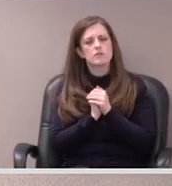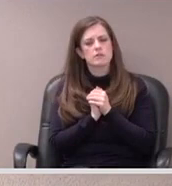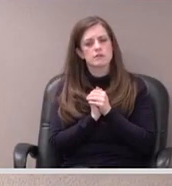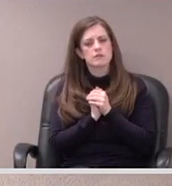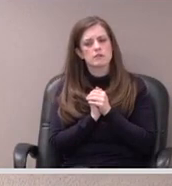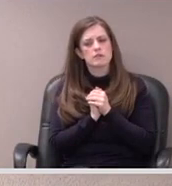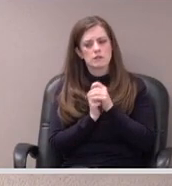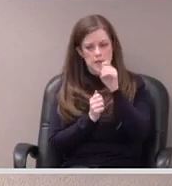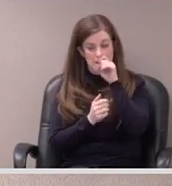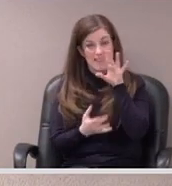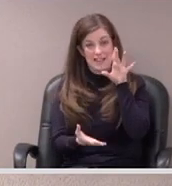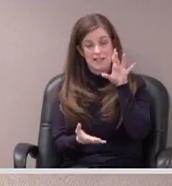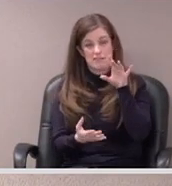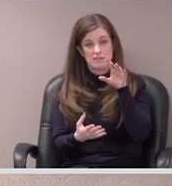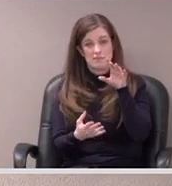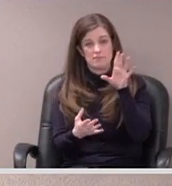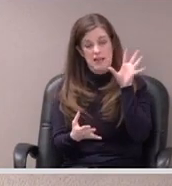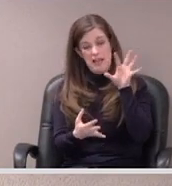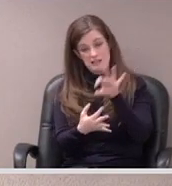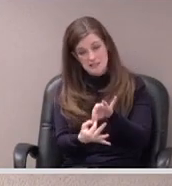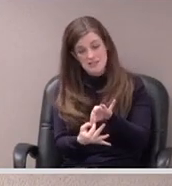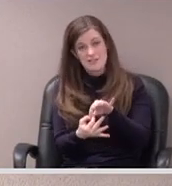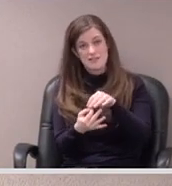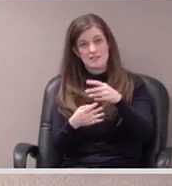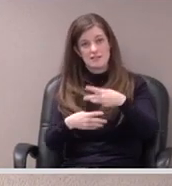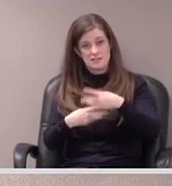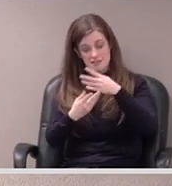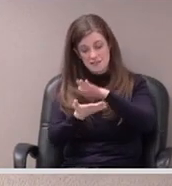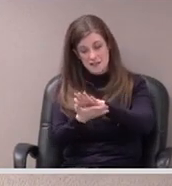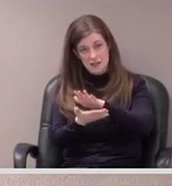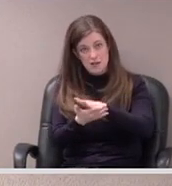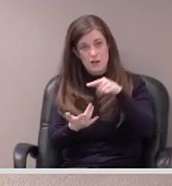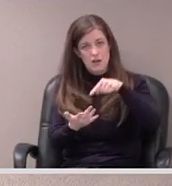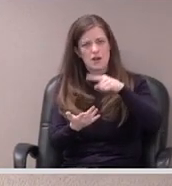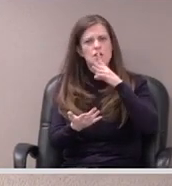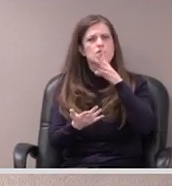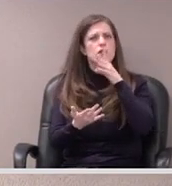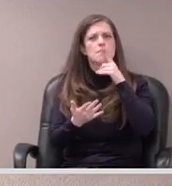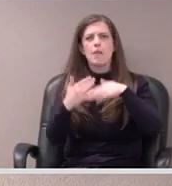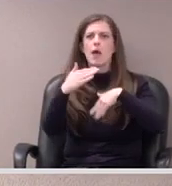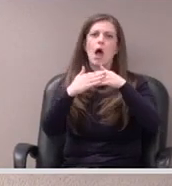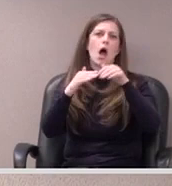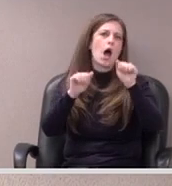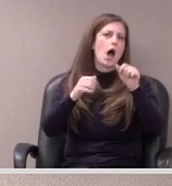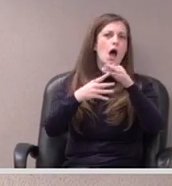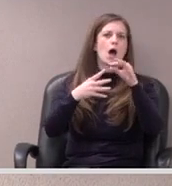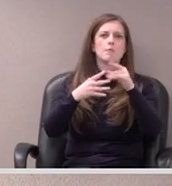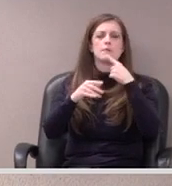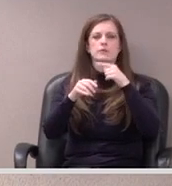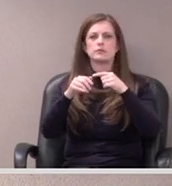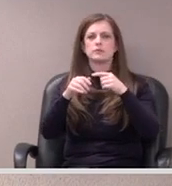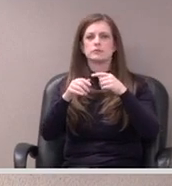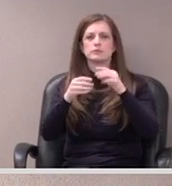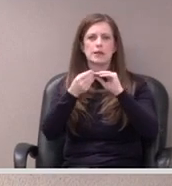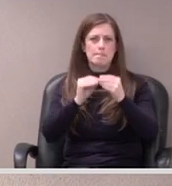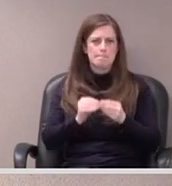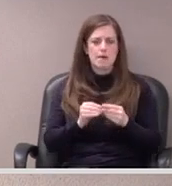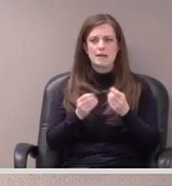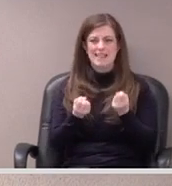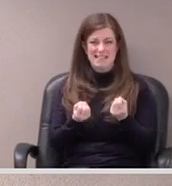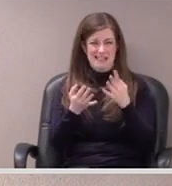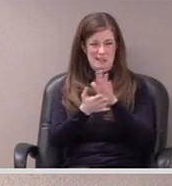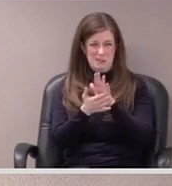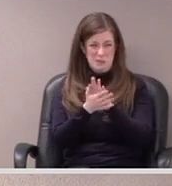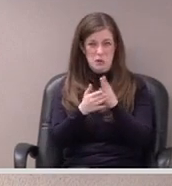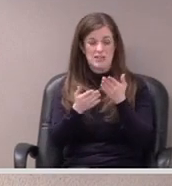on the attachments, and there's an attachment that talks about the optimal capacity and the capacity a lot of these schools are at right now. And some of these